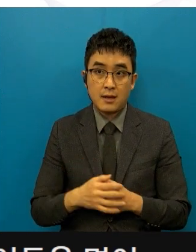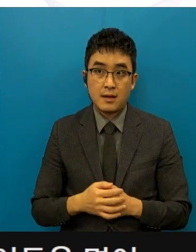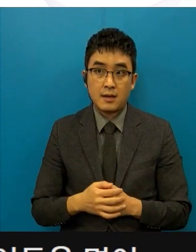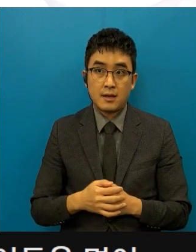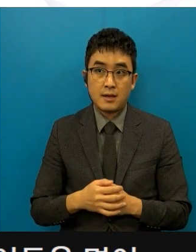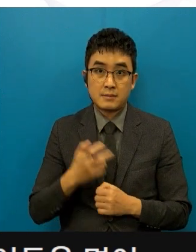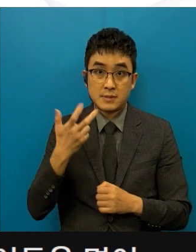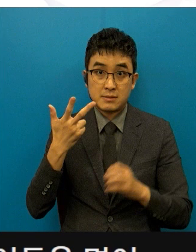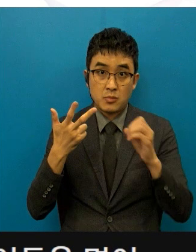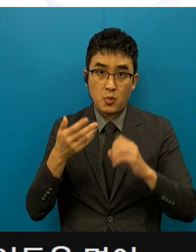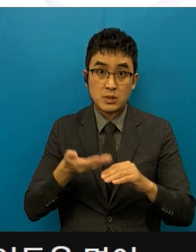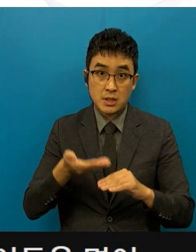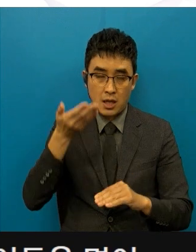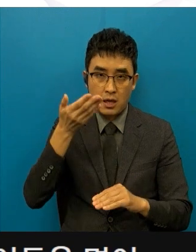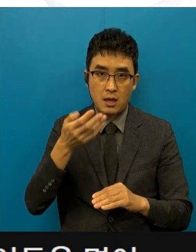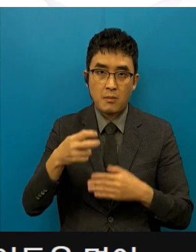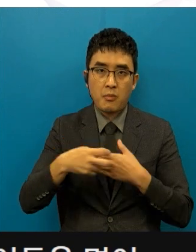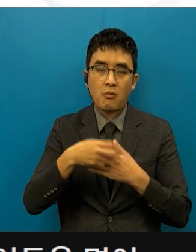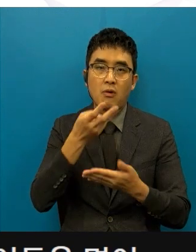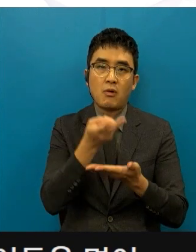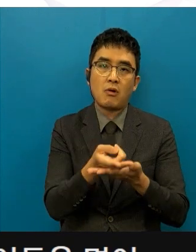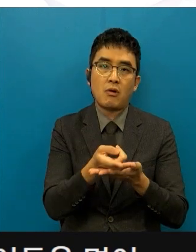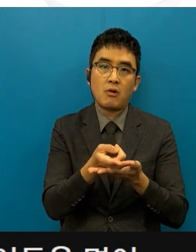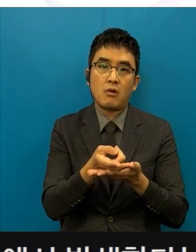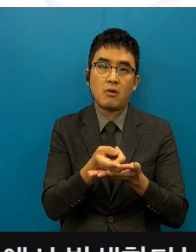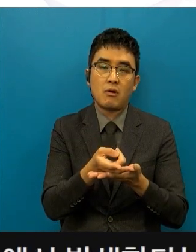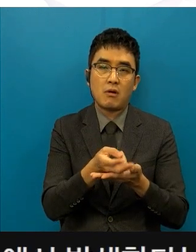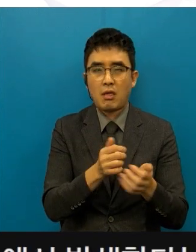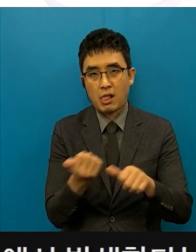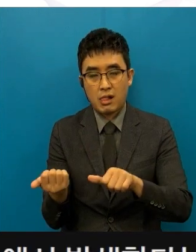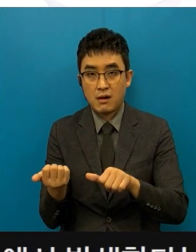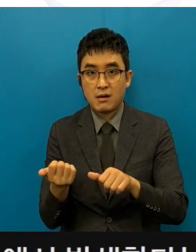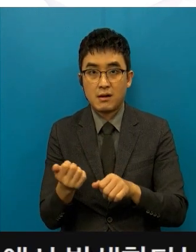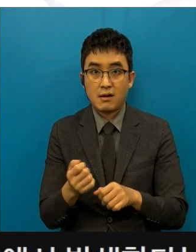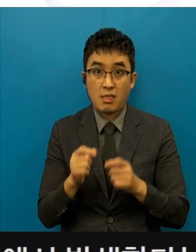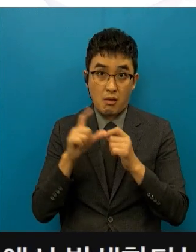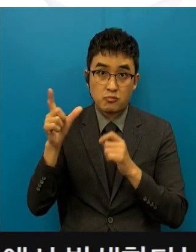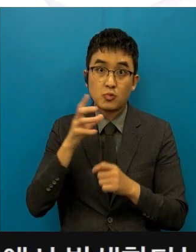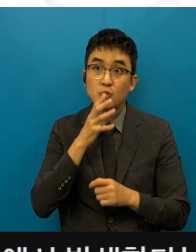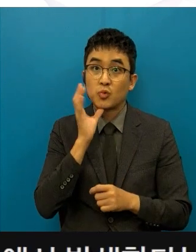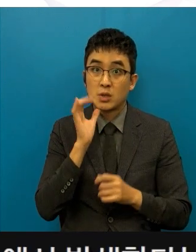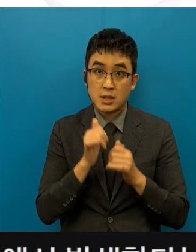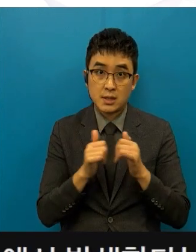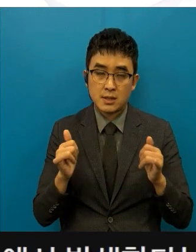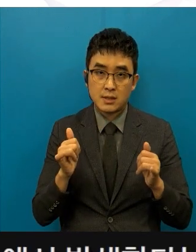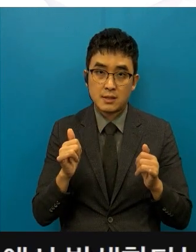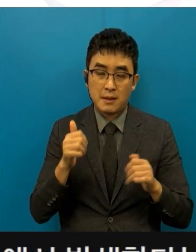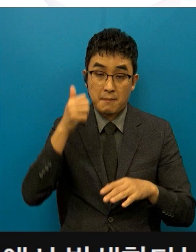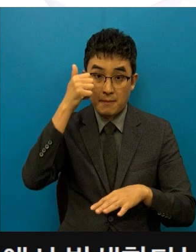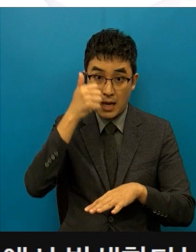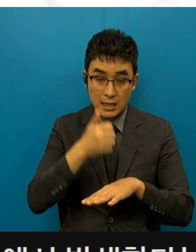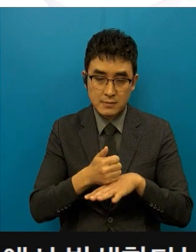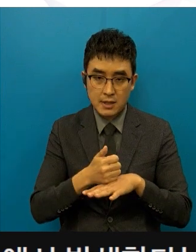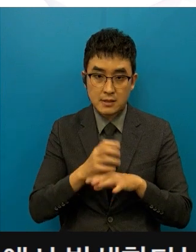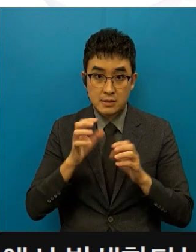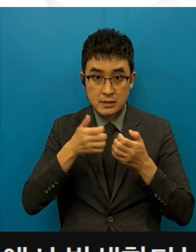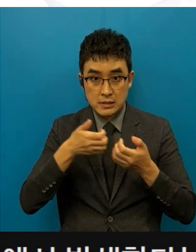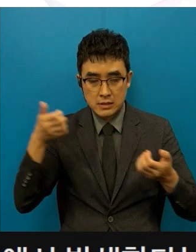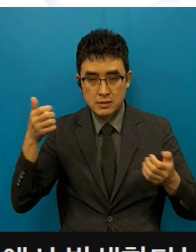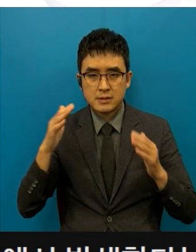to stay at home for their final days, but only 15% of